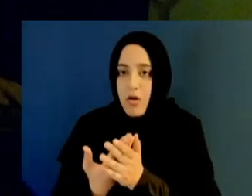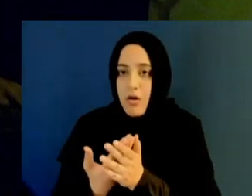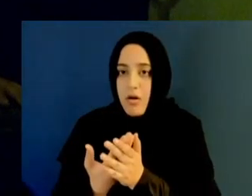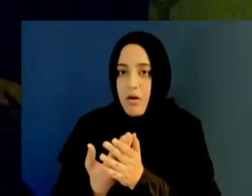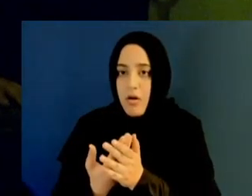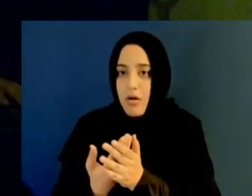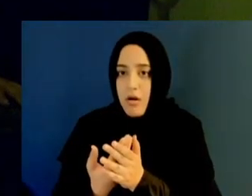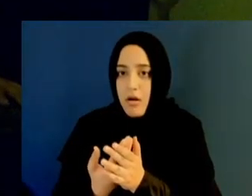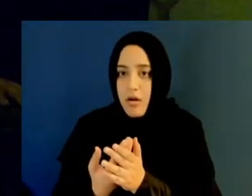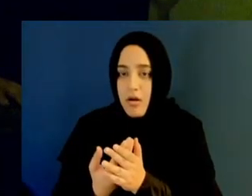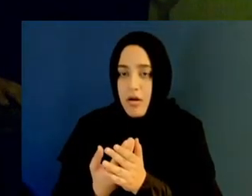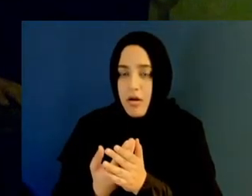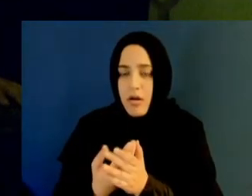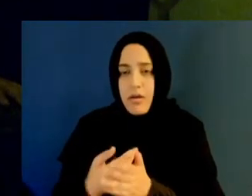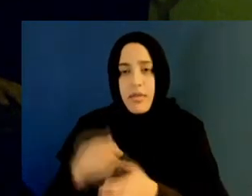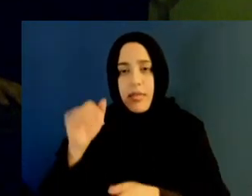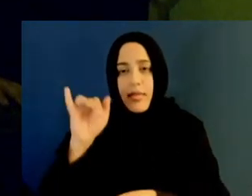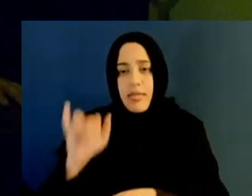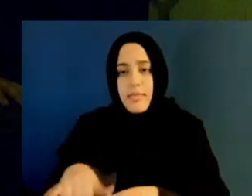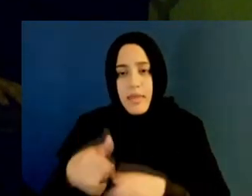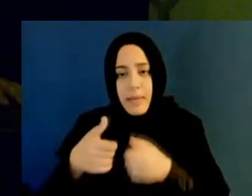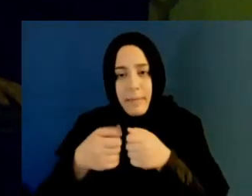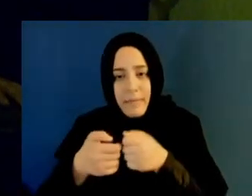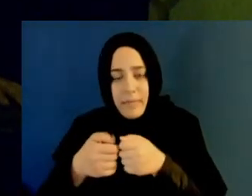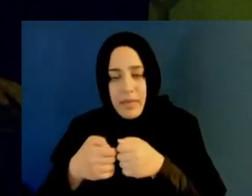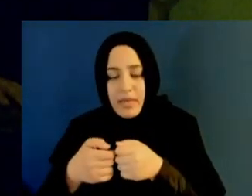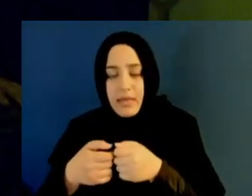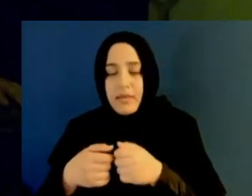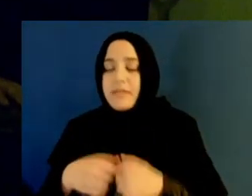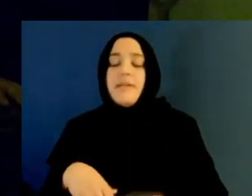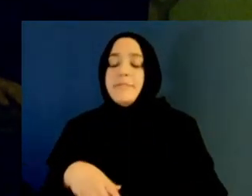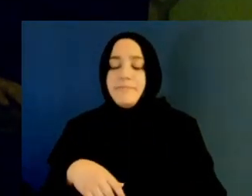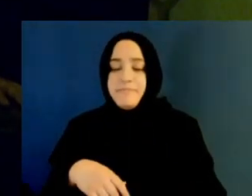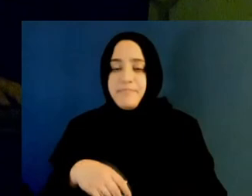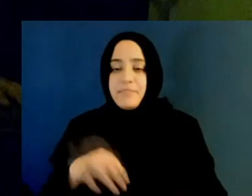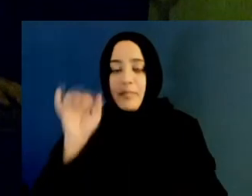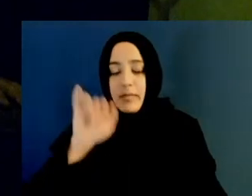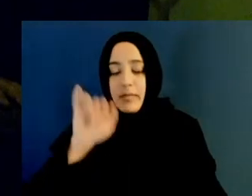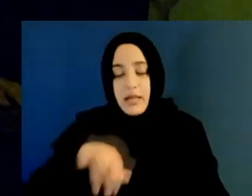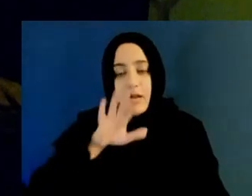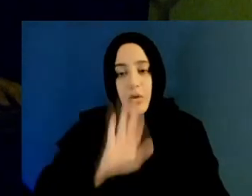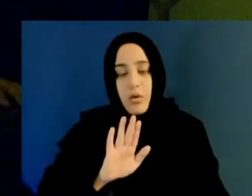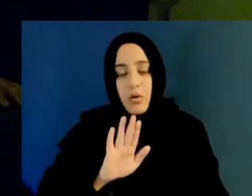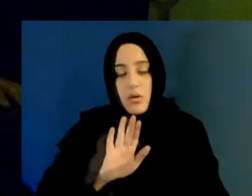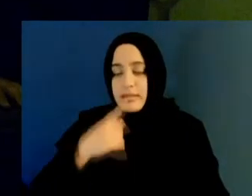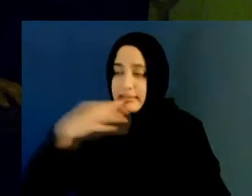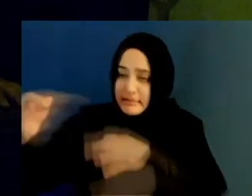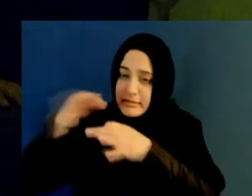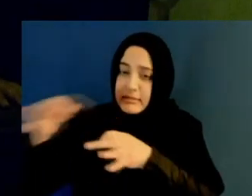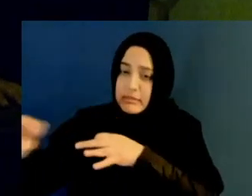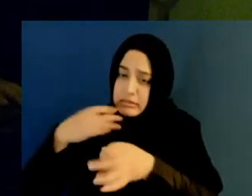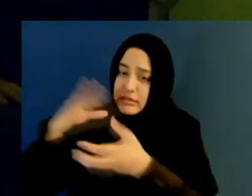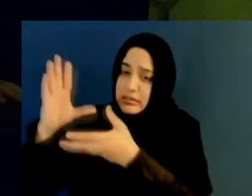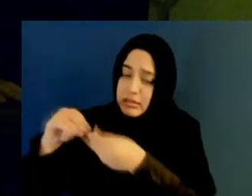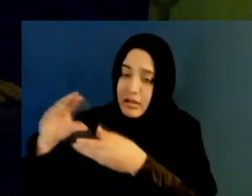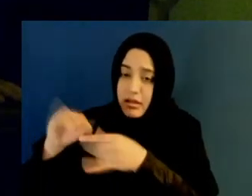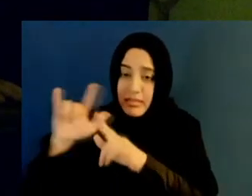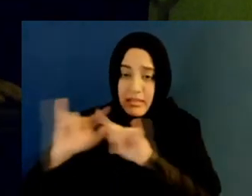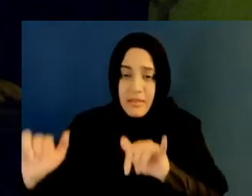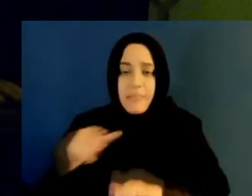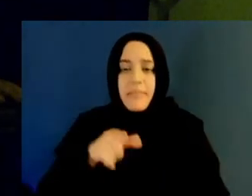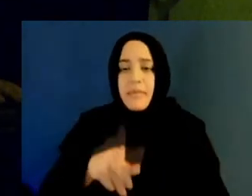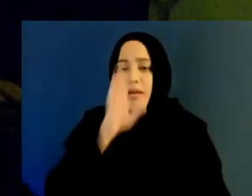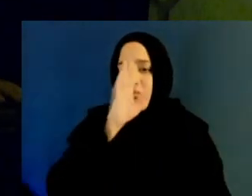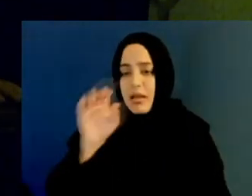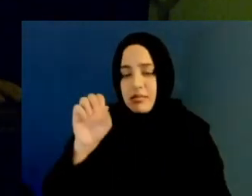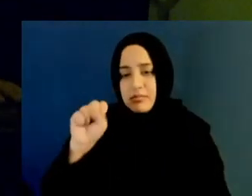the sweat of death is dripping down the forehead of Imam Zainul Abidin as he was in his final moments. This